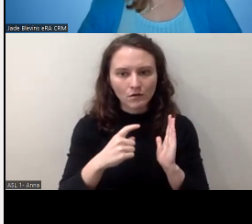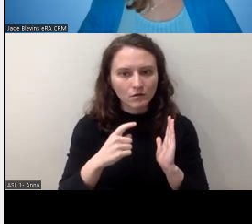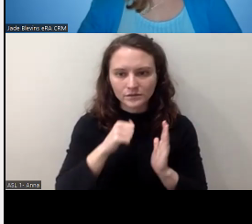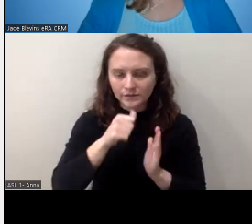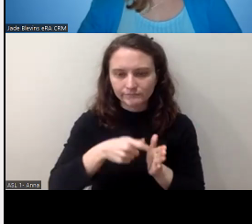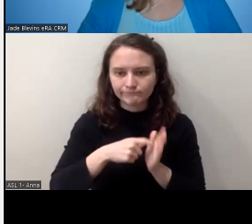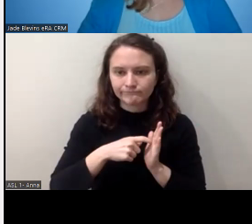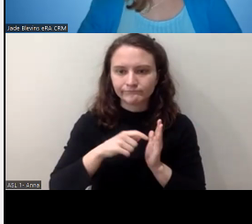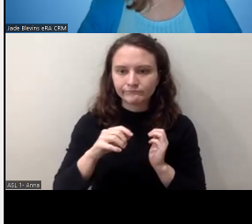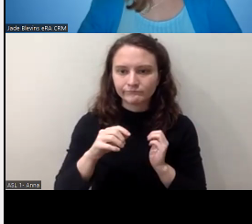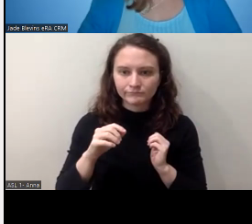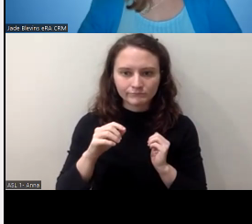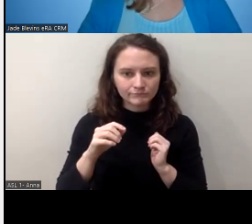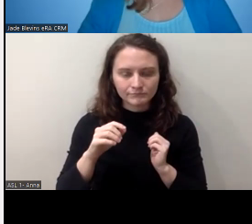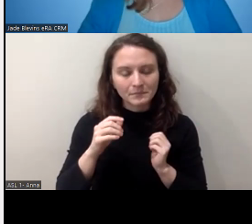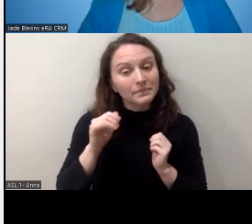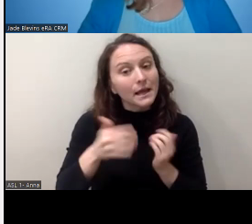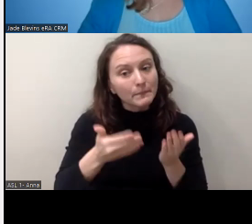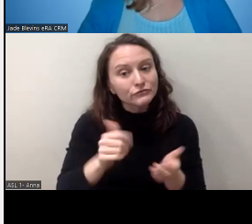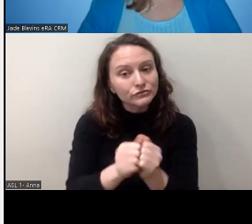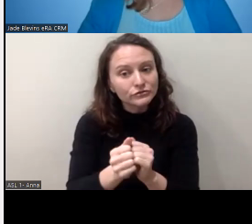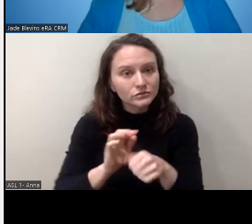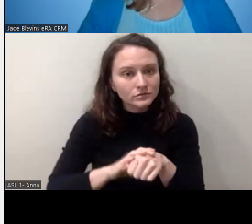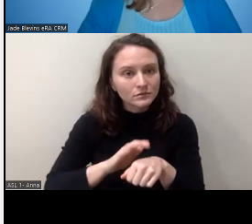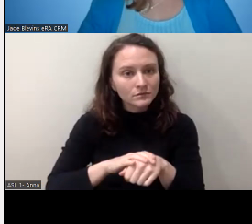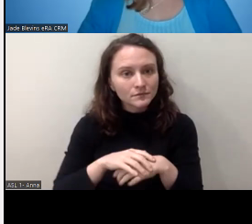However, that may change. So